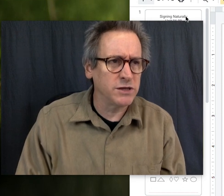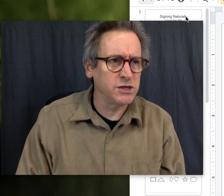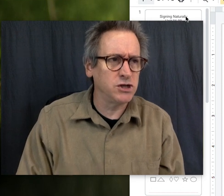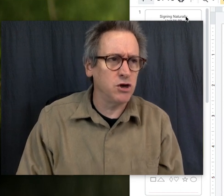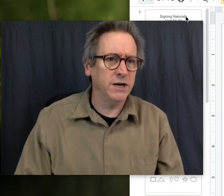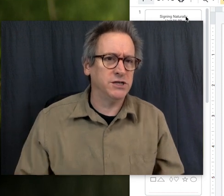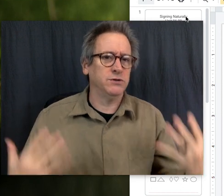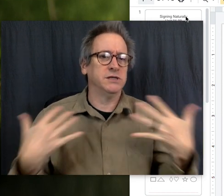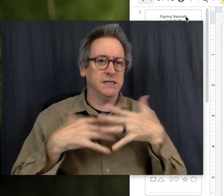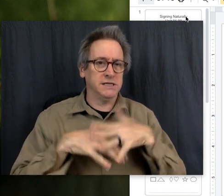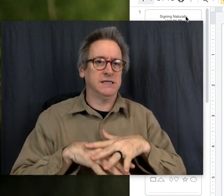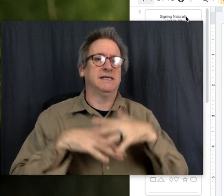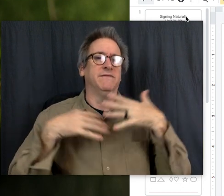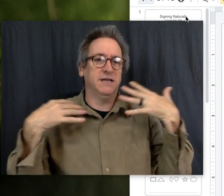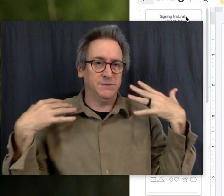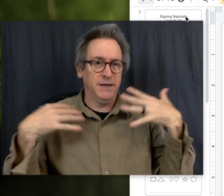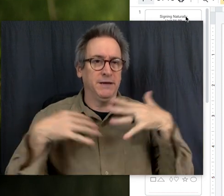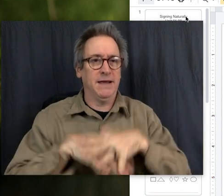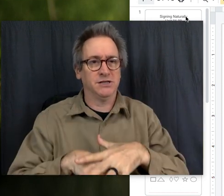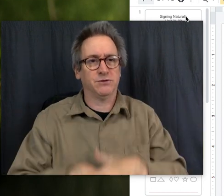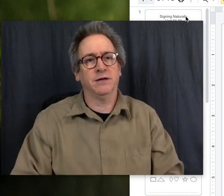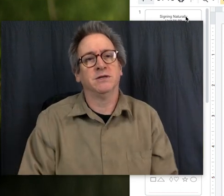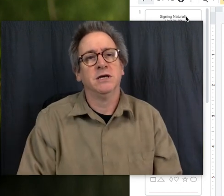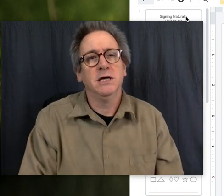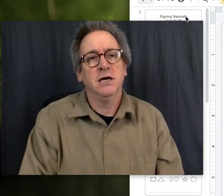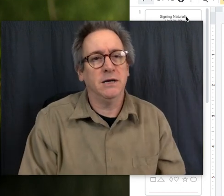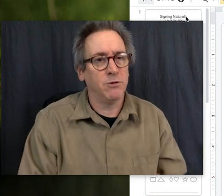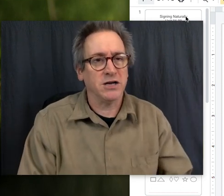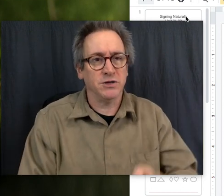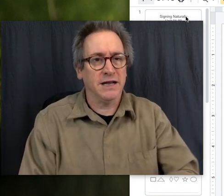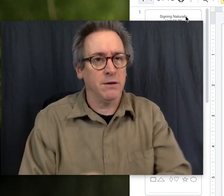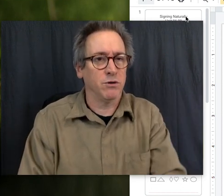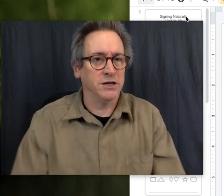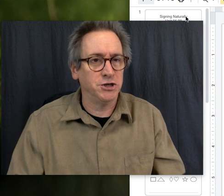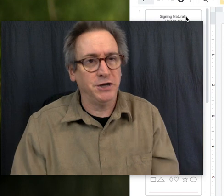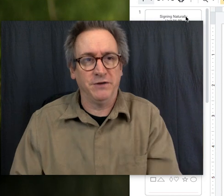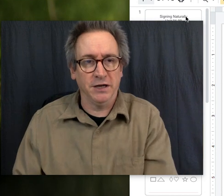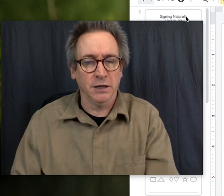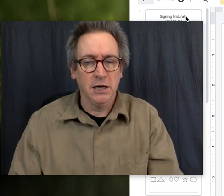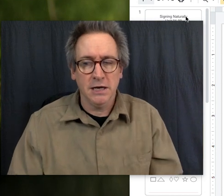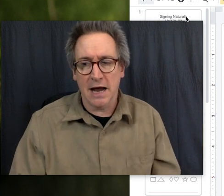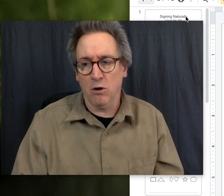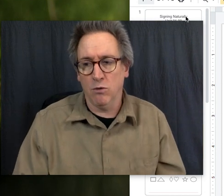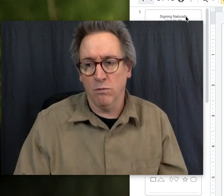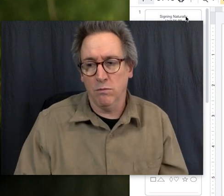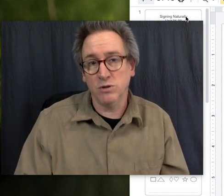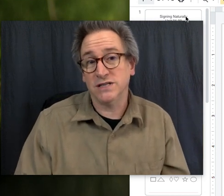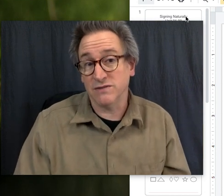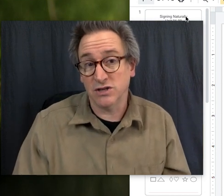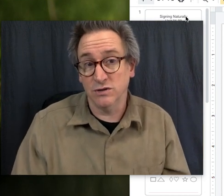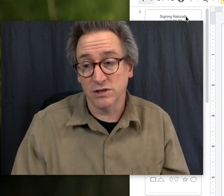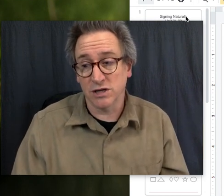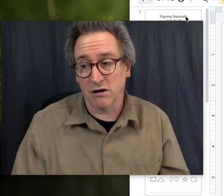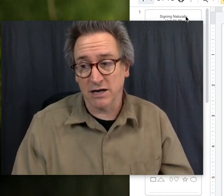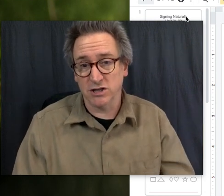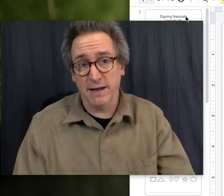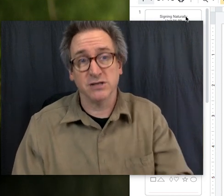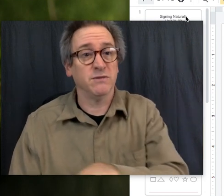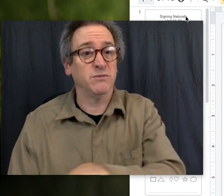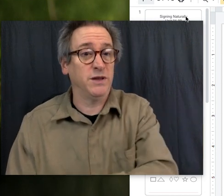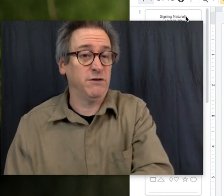with so many students since the 70s being mainstreamed. Gradually that number has shifted. Now, most deaf students are